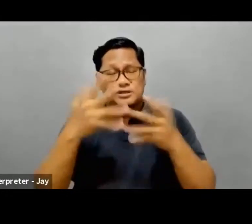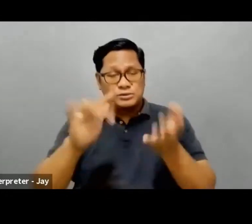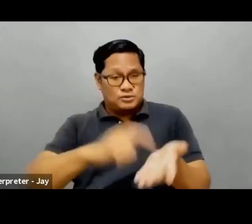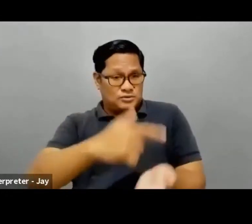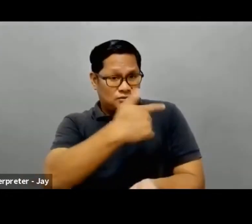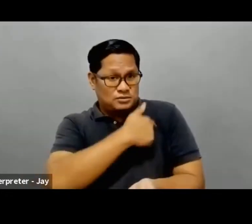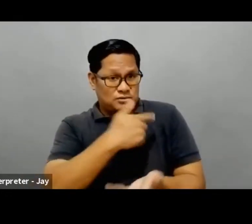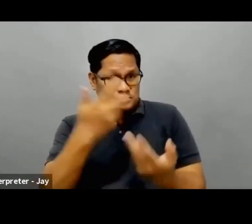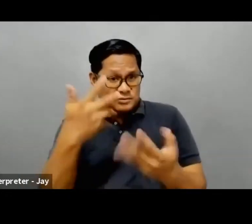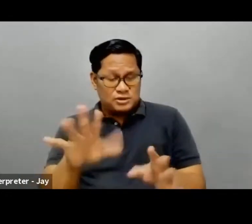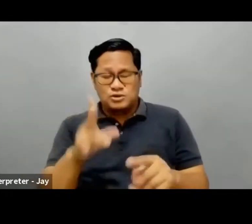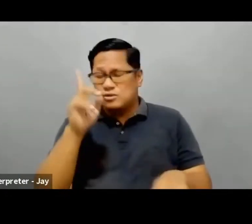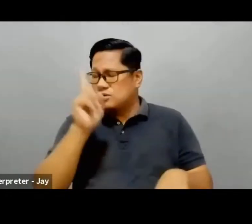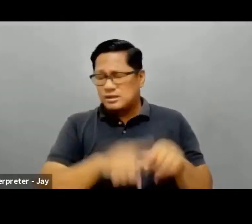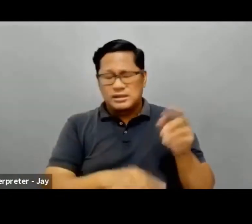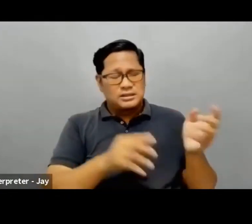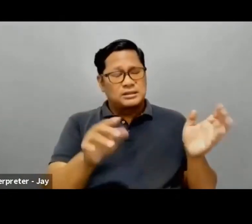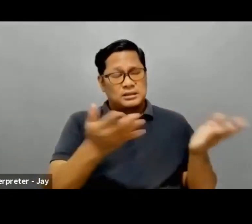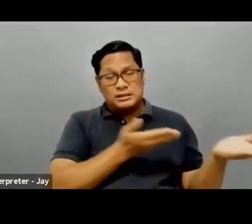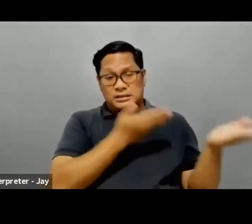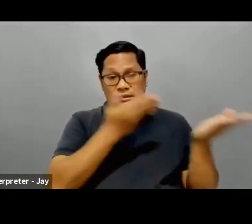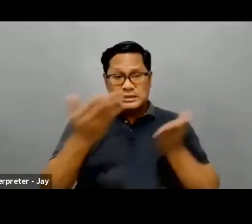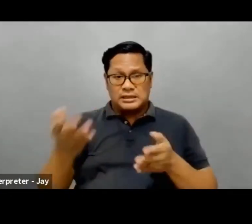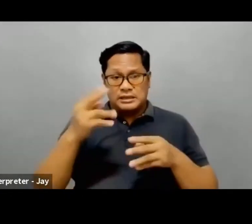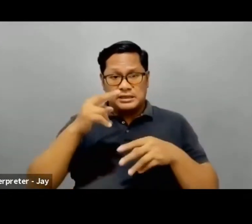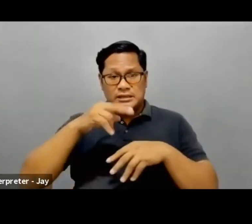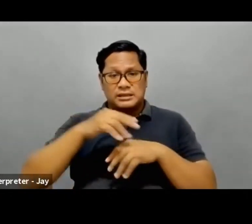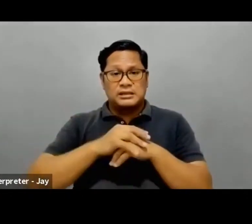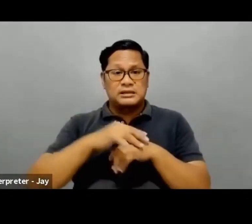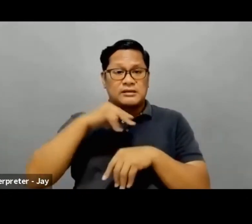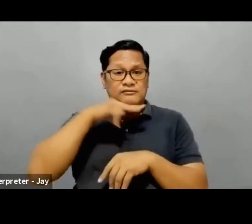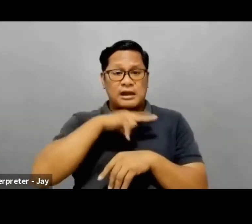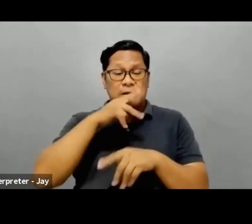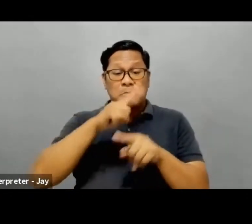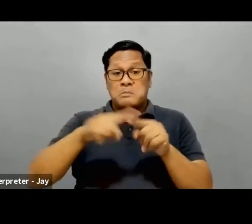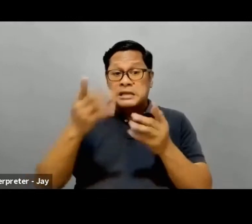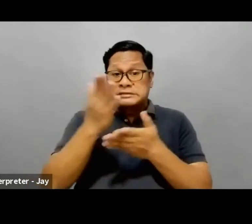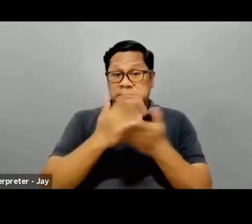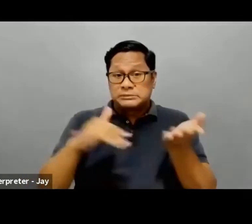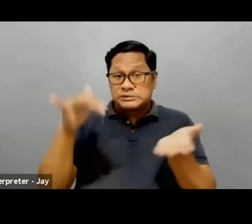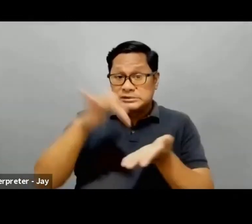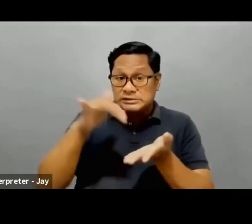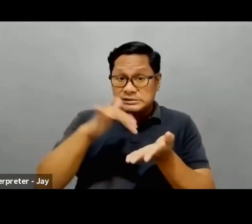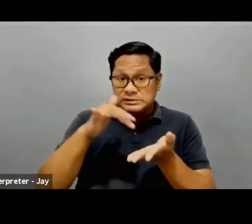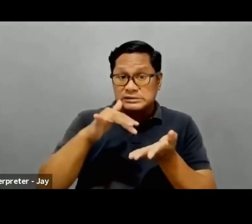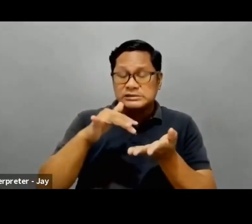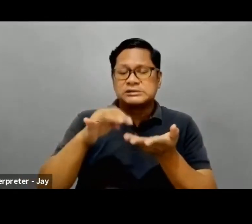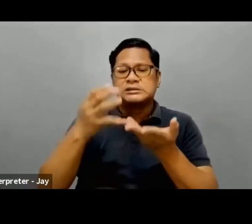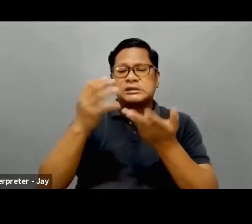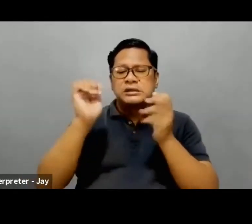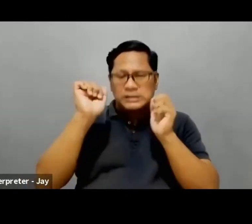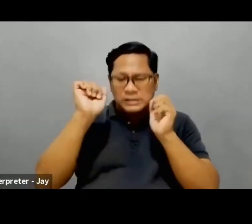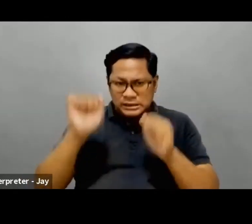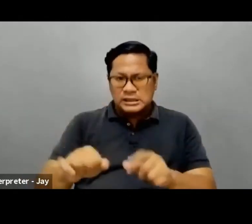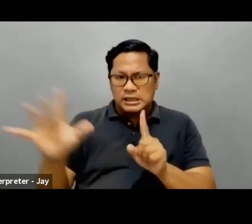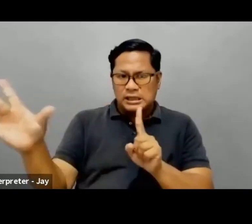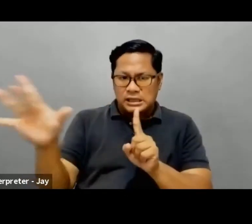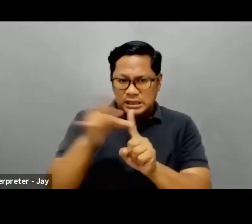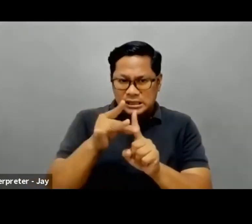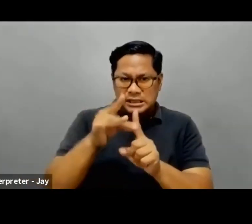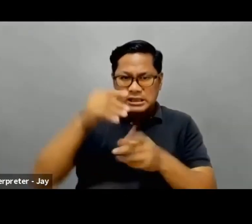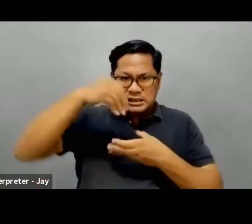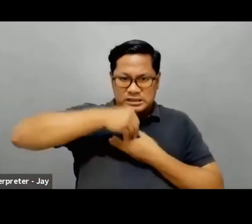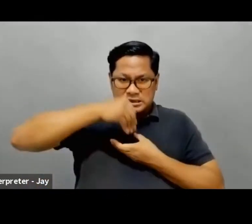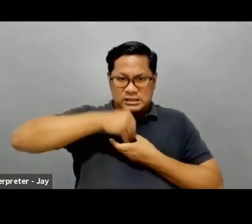cannot carry the virus anymore. In fact, some studies show that you may be carrying the virus, but you